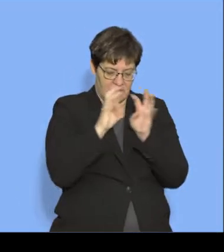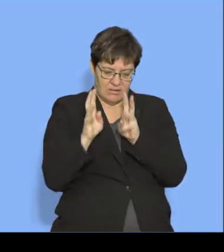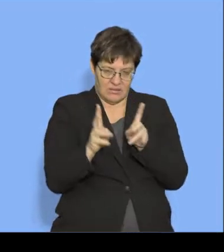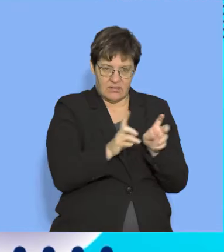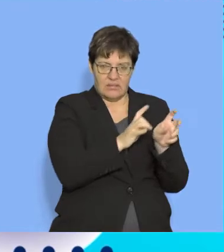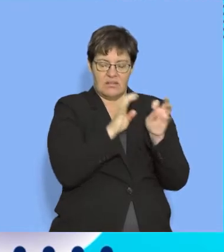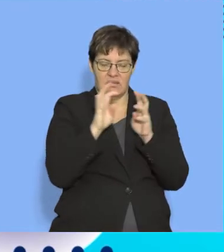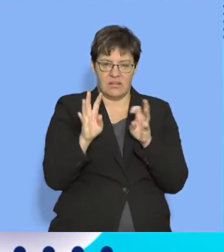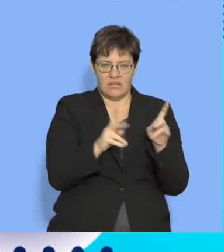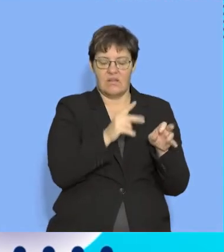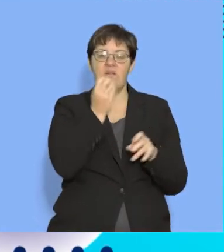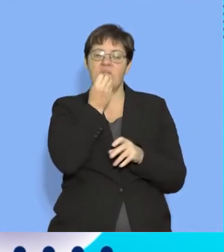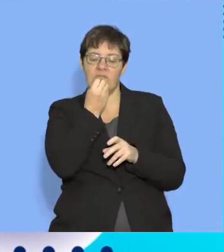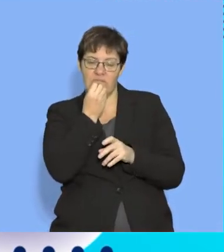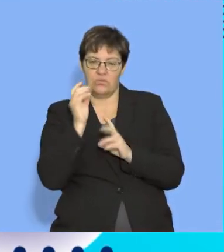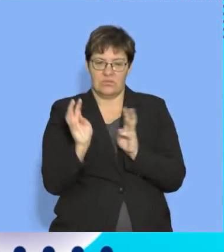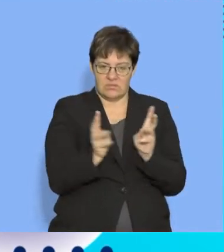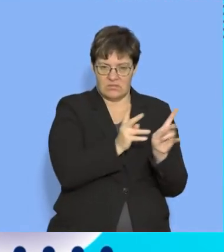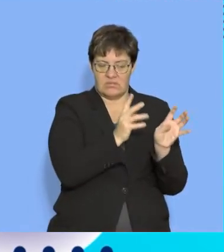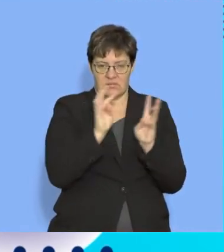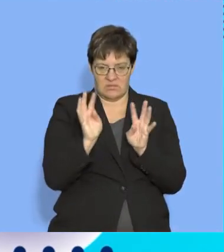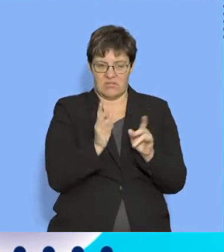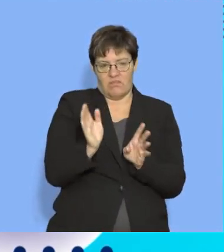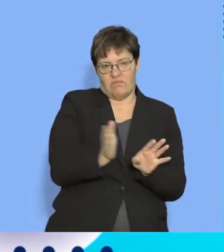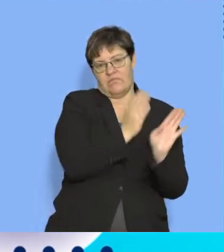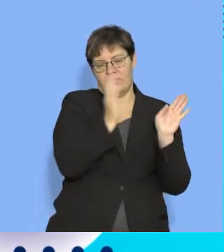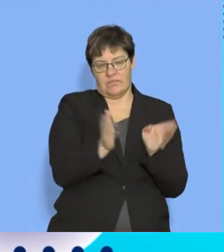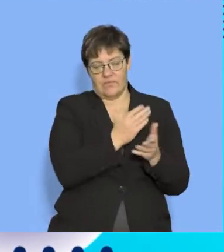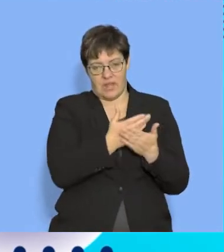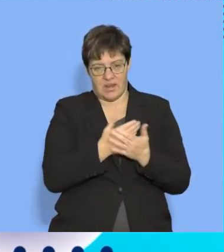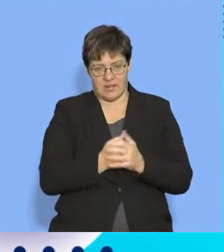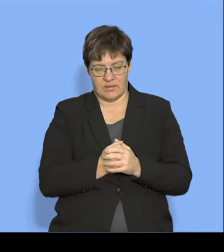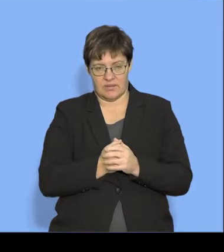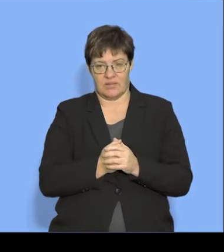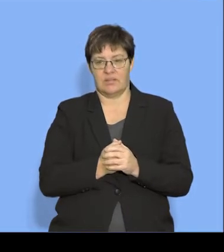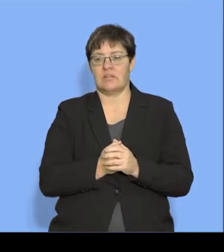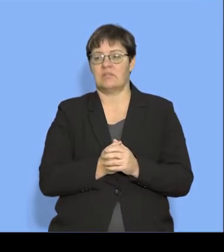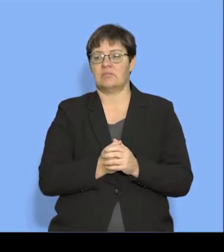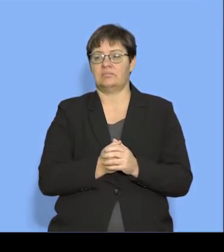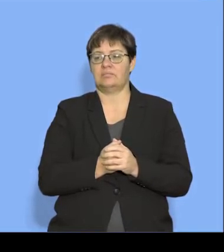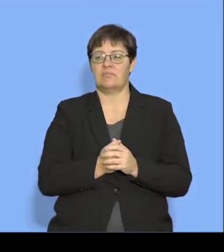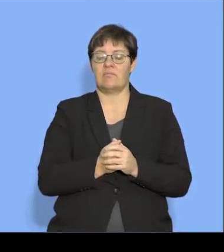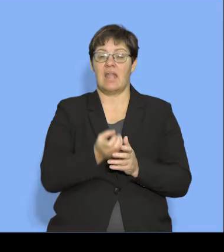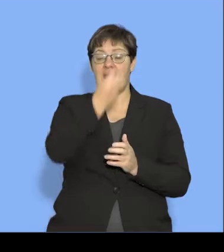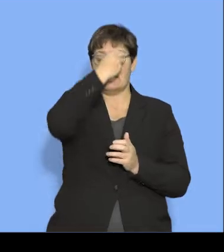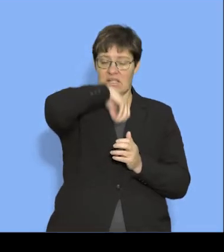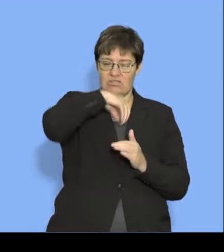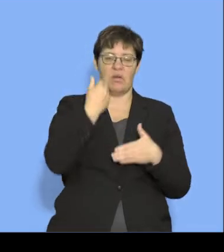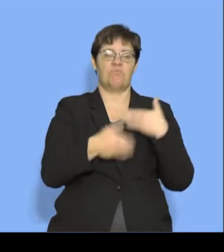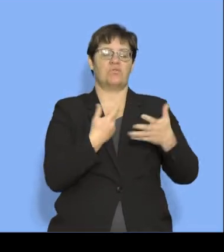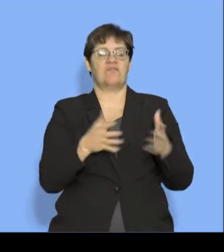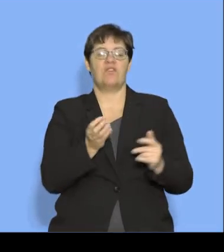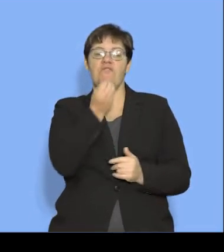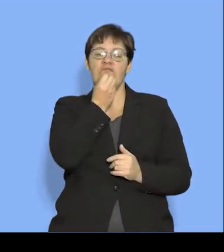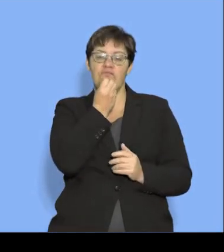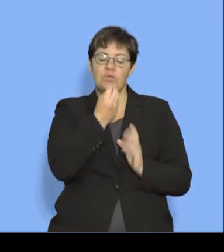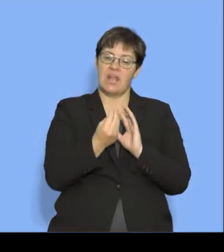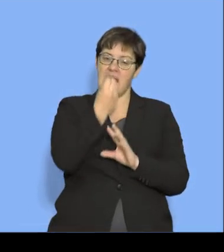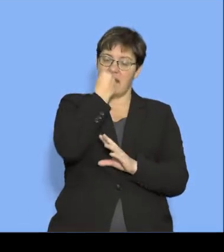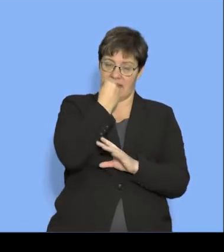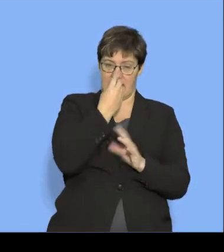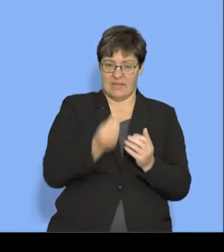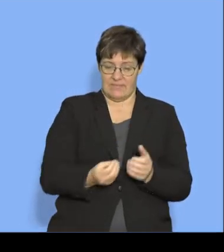hole and allows for movement of food through. Ingestion is a process which we've discussed previously where